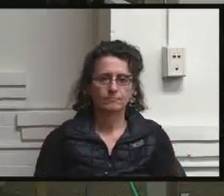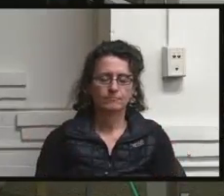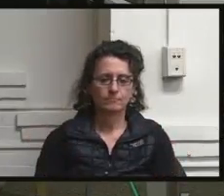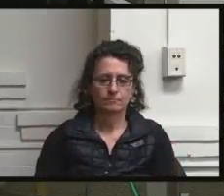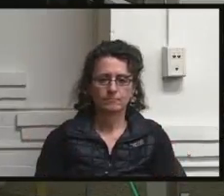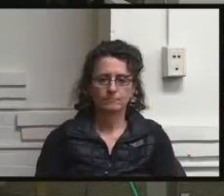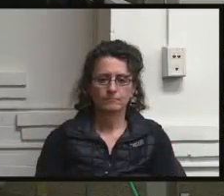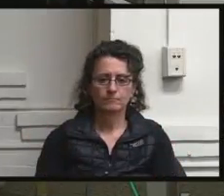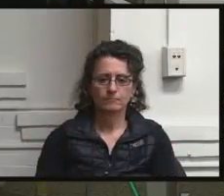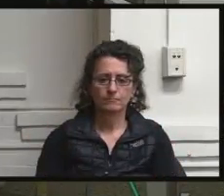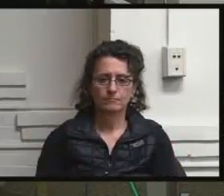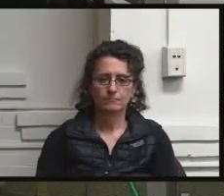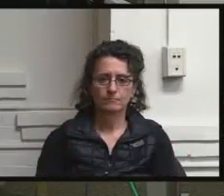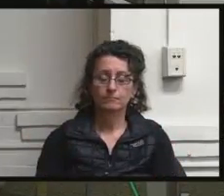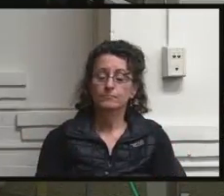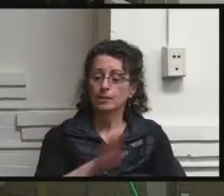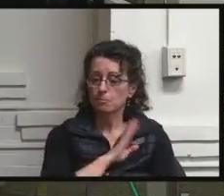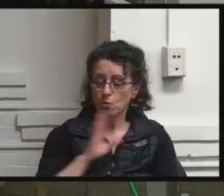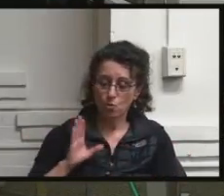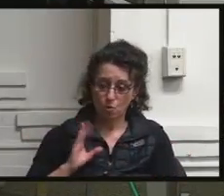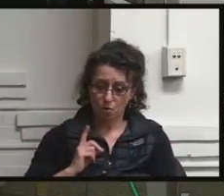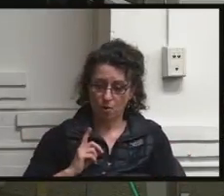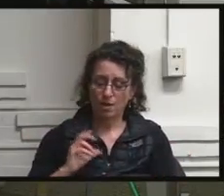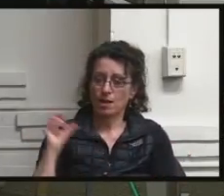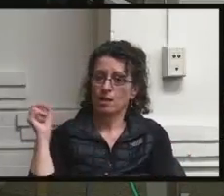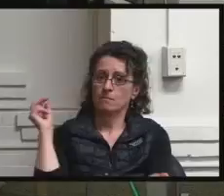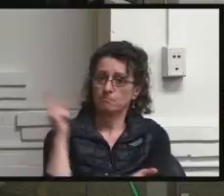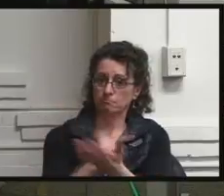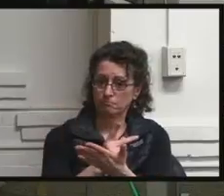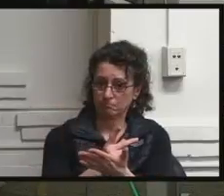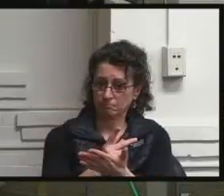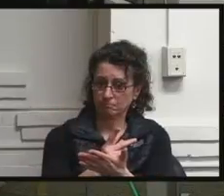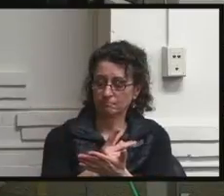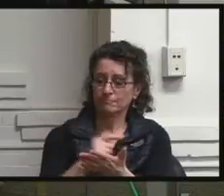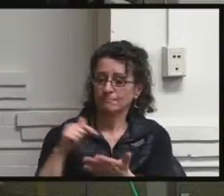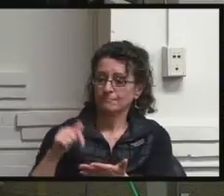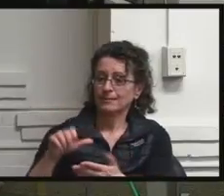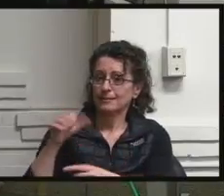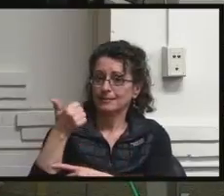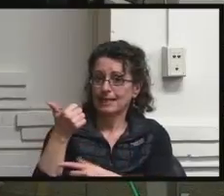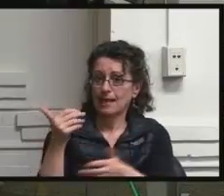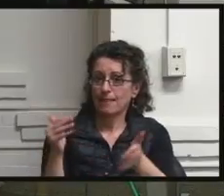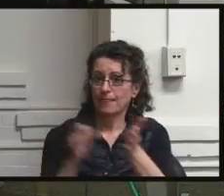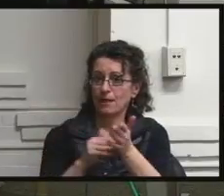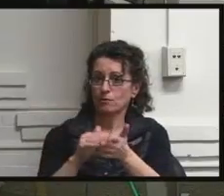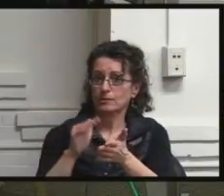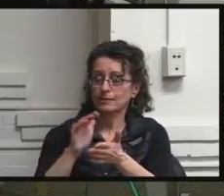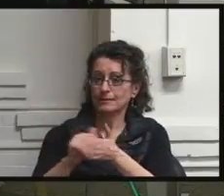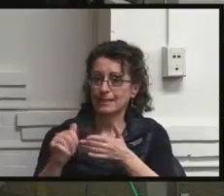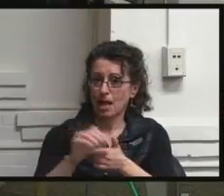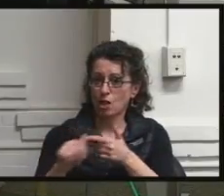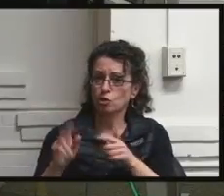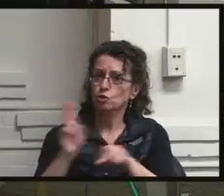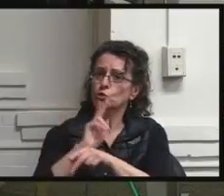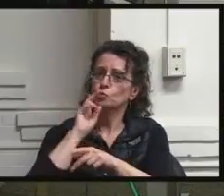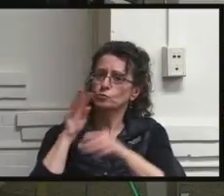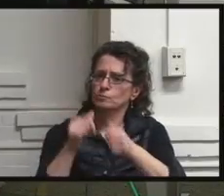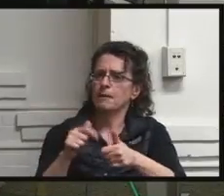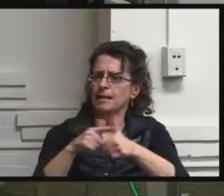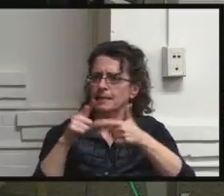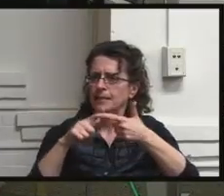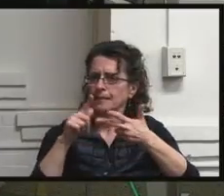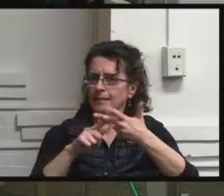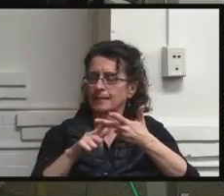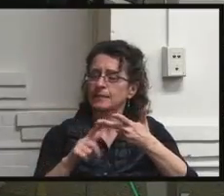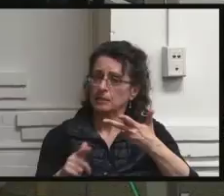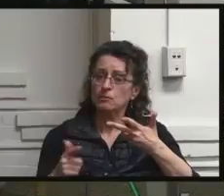them giving us the authority to use this this money for the three items that you see before us, which